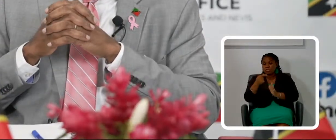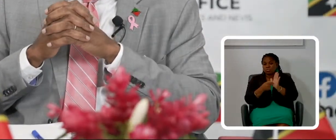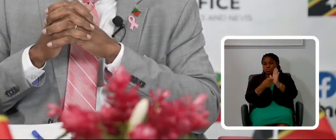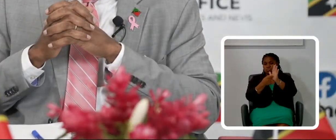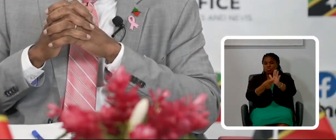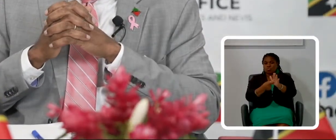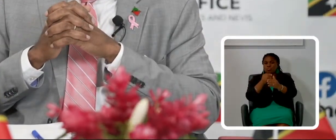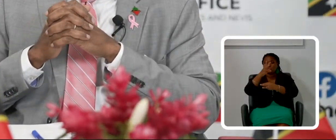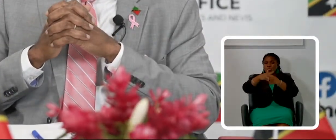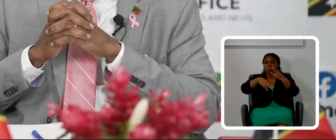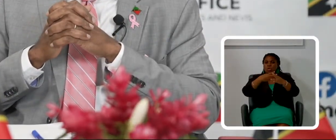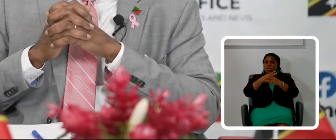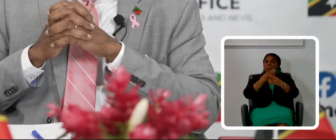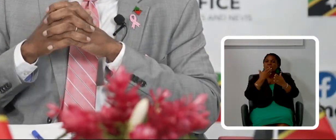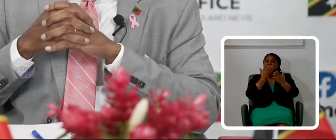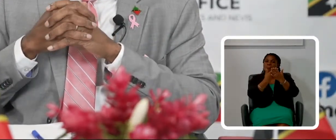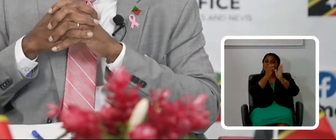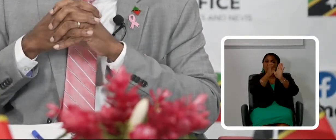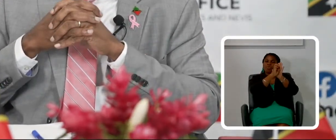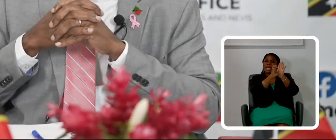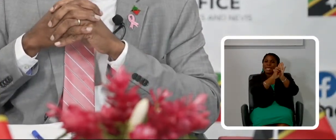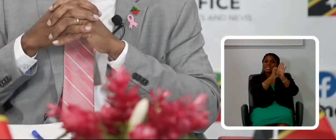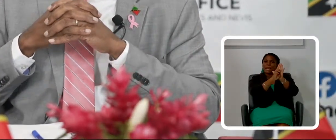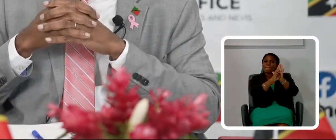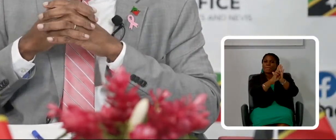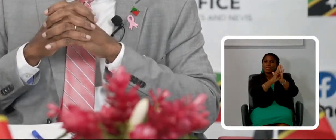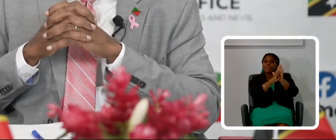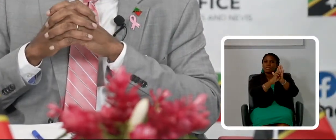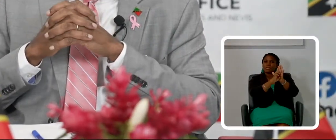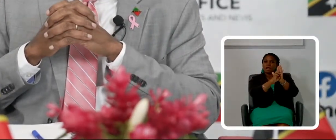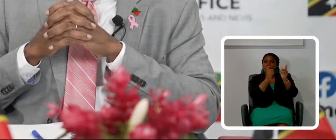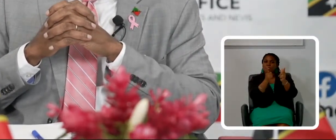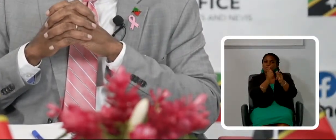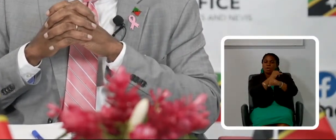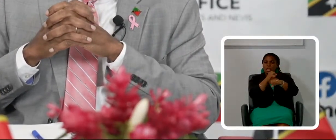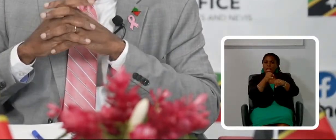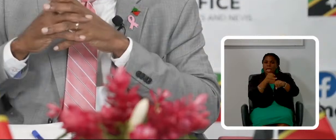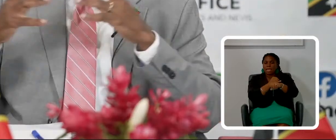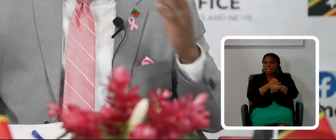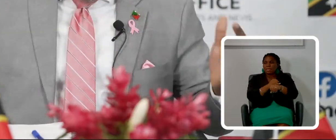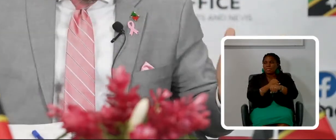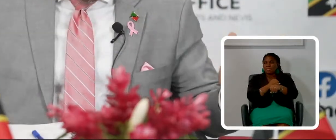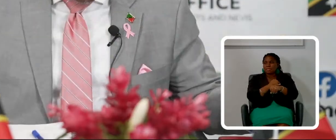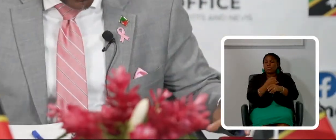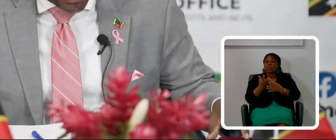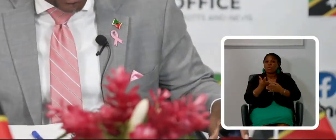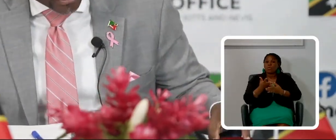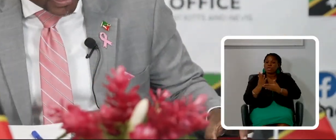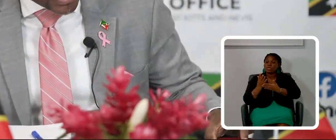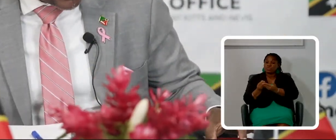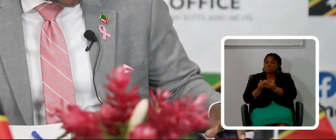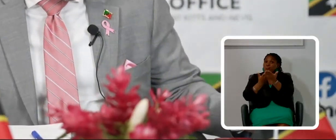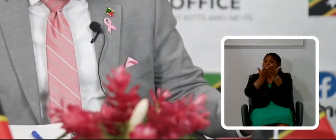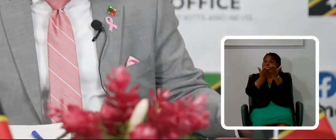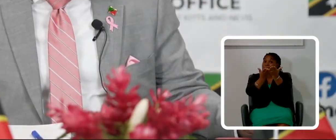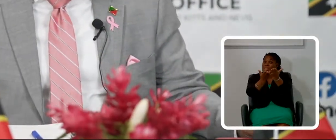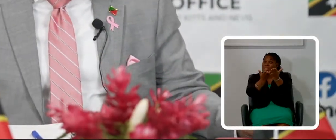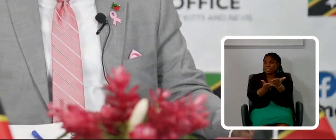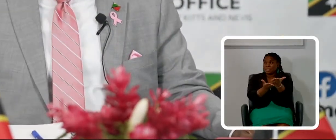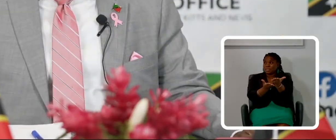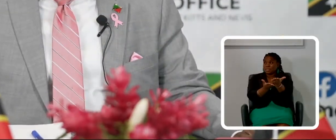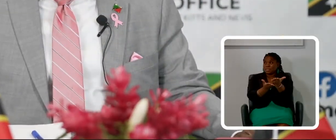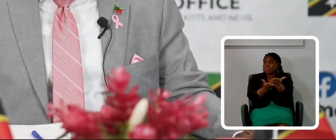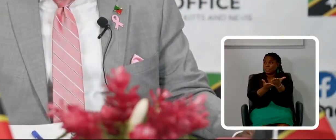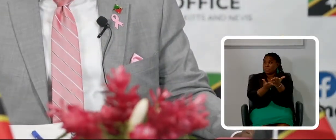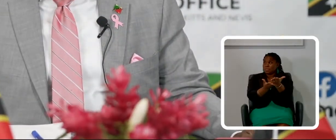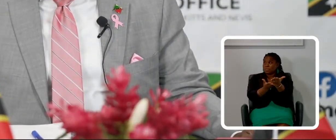sustainable island state model. We took us about a year and a half to put it together. We are going to present it to the country in about a week and a